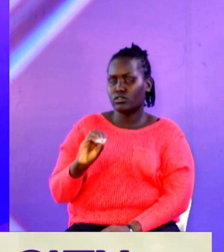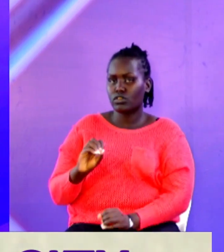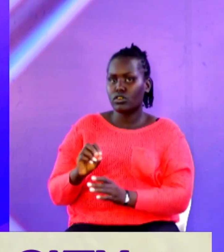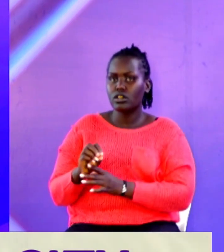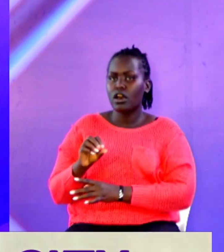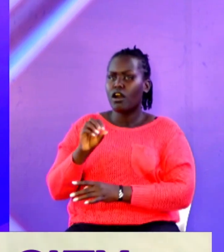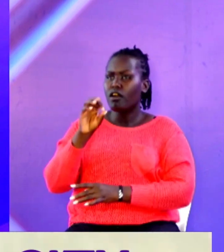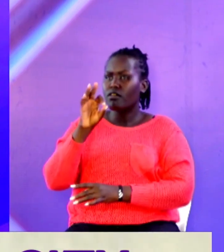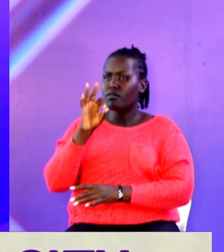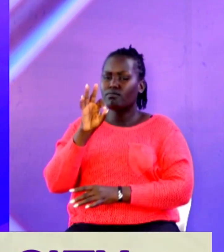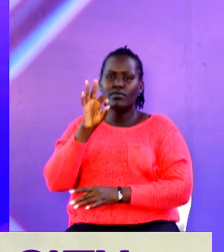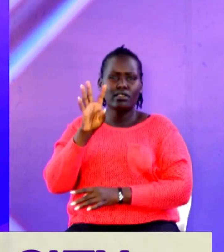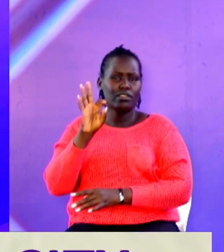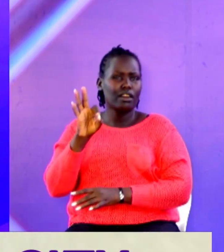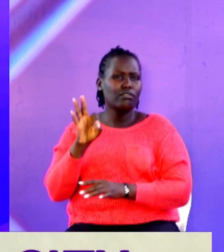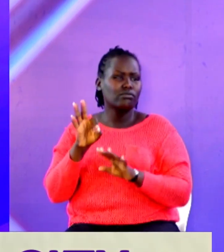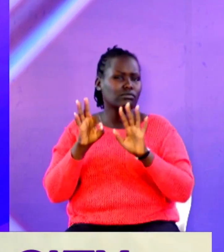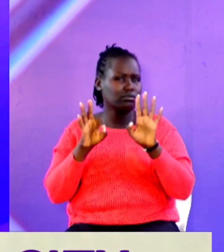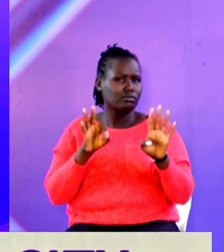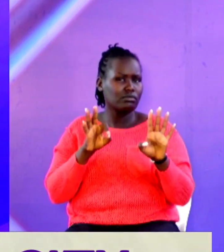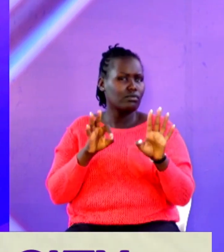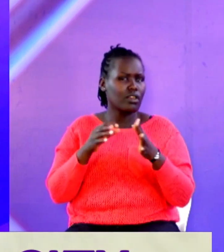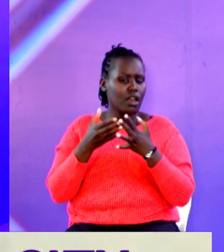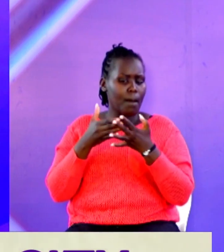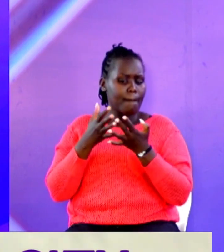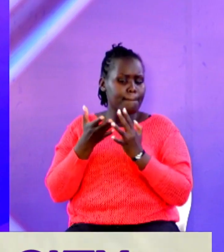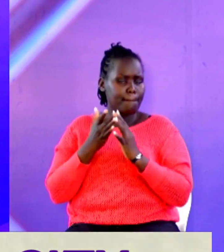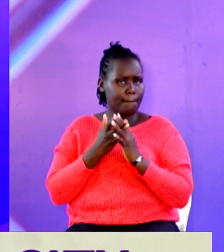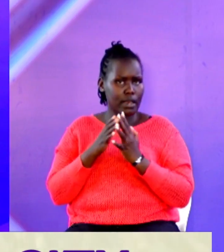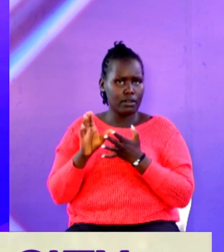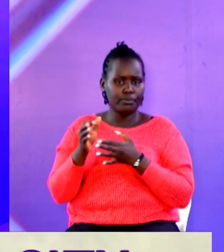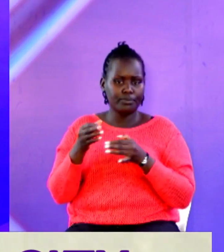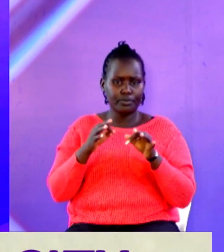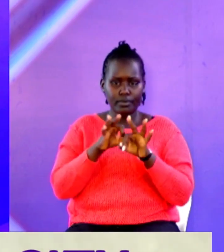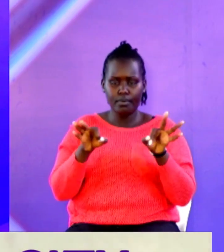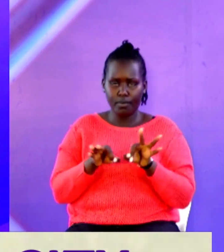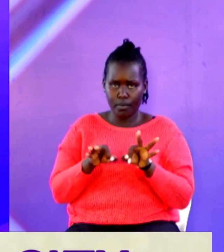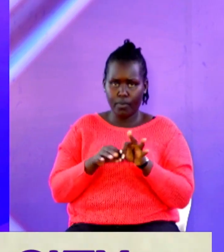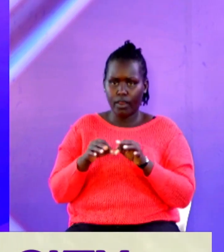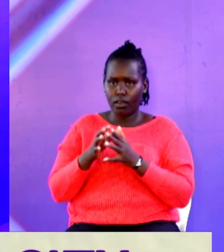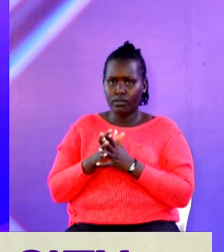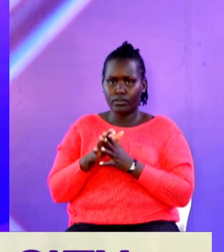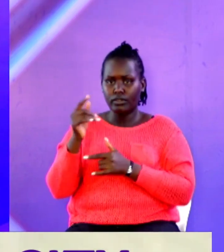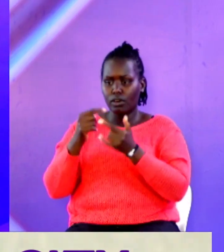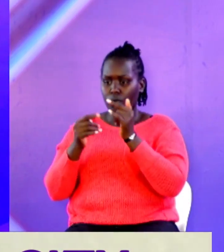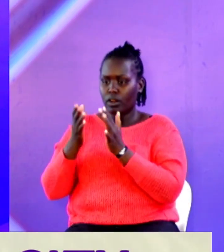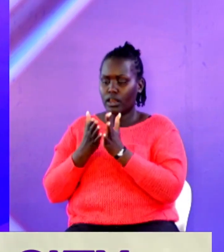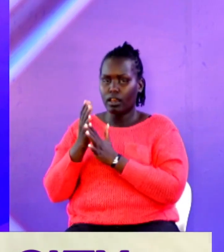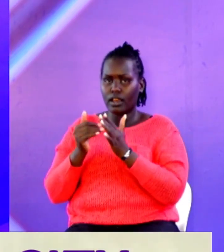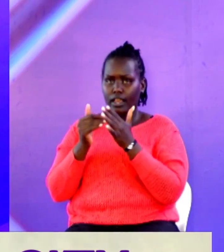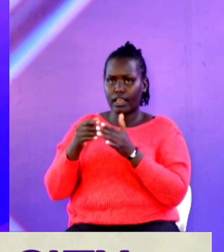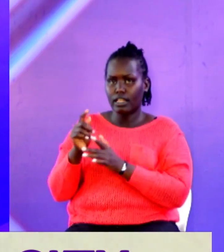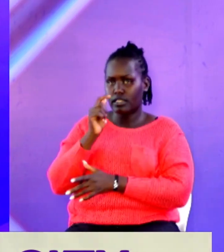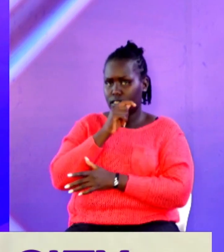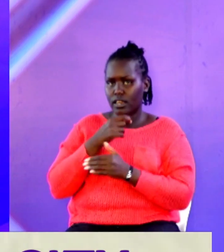Do you see the midfield of Burkina Faso overpowering the midfield of Tanzania? Because having 4 people